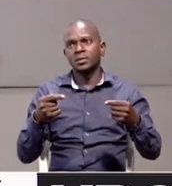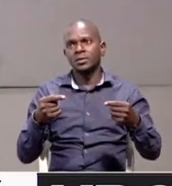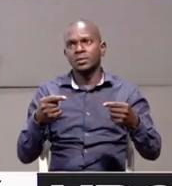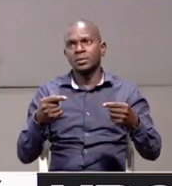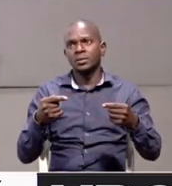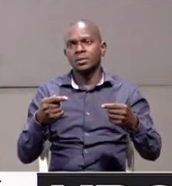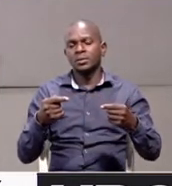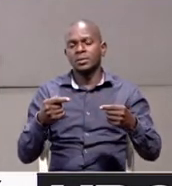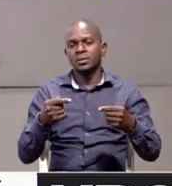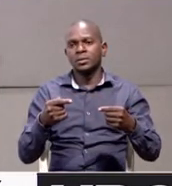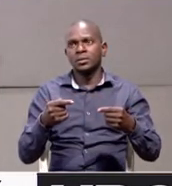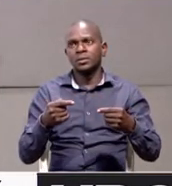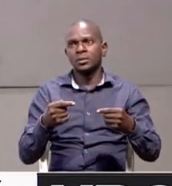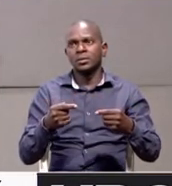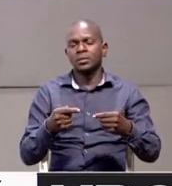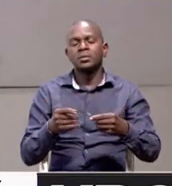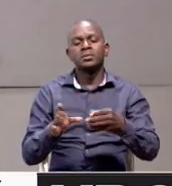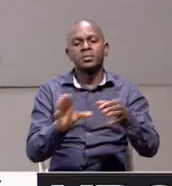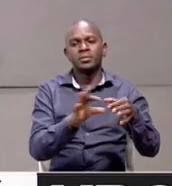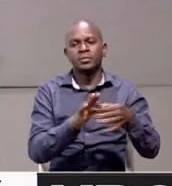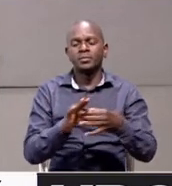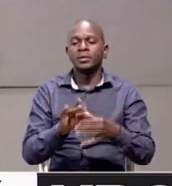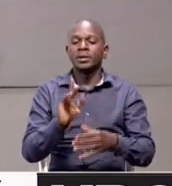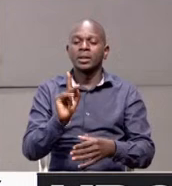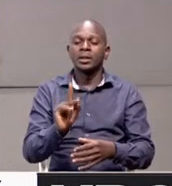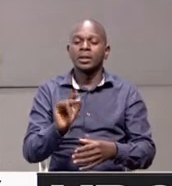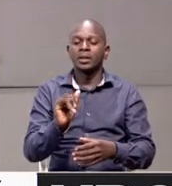of the comrades, even Kategaya, even